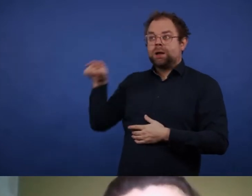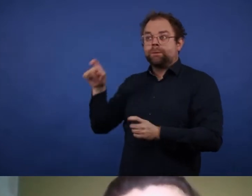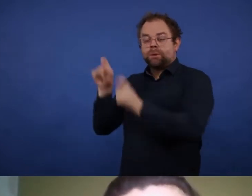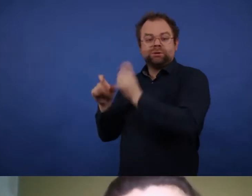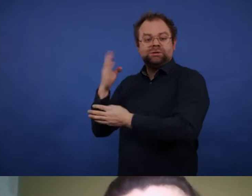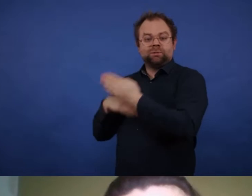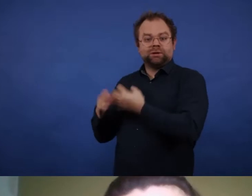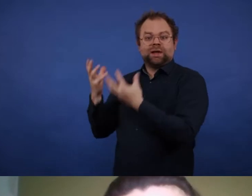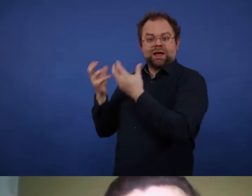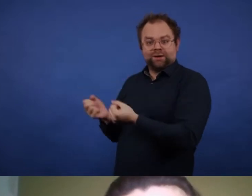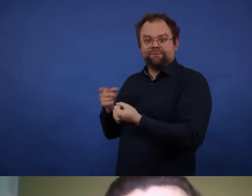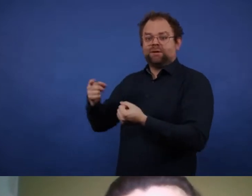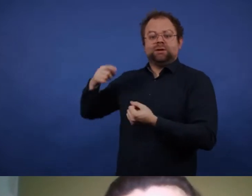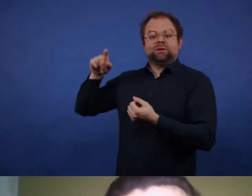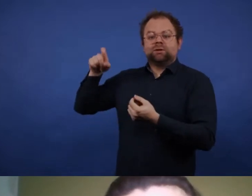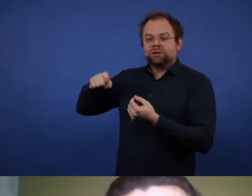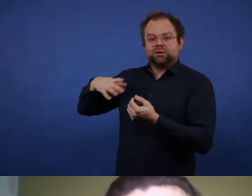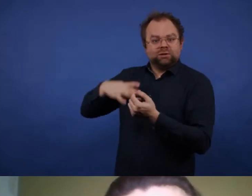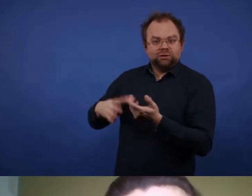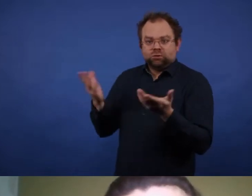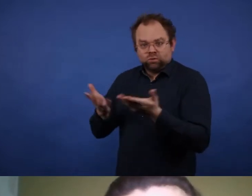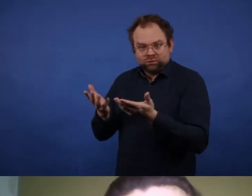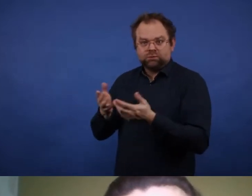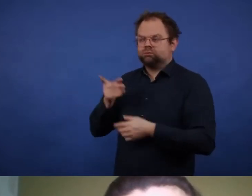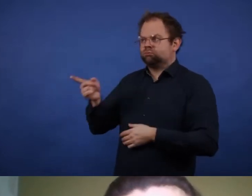equal access to all of the services that are being offered.